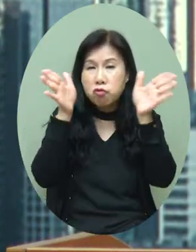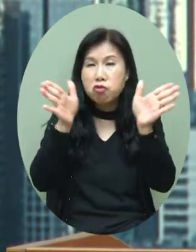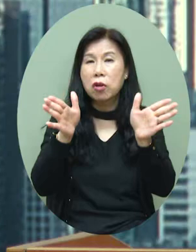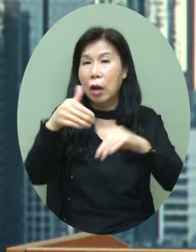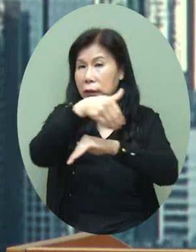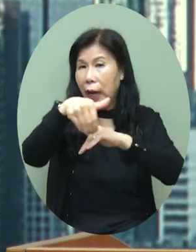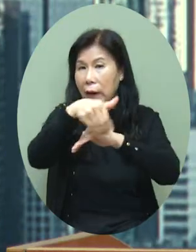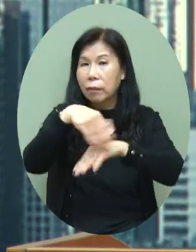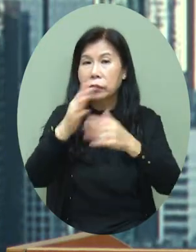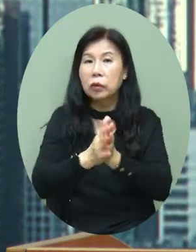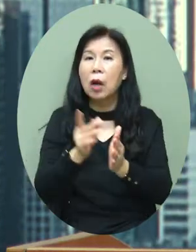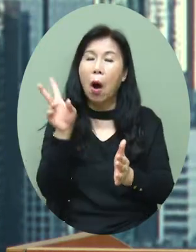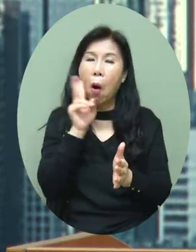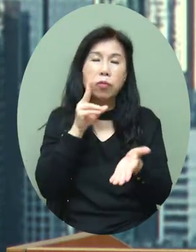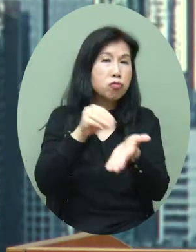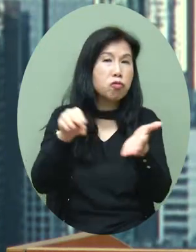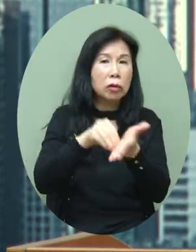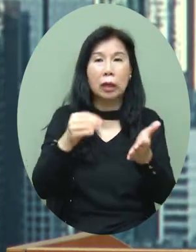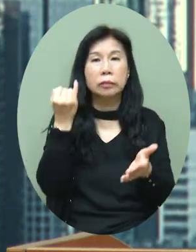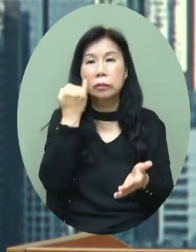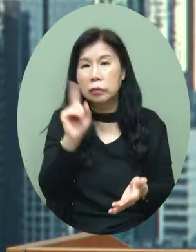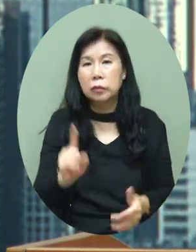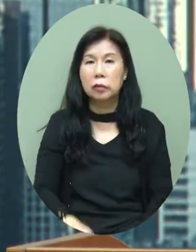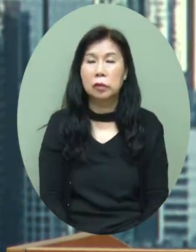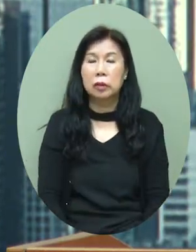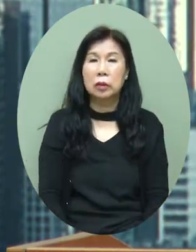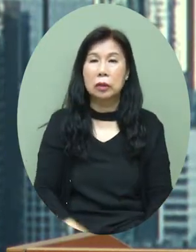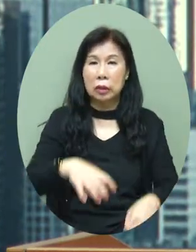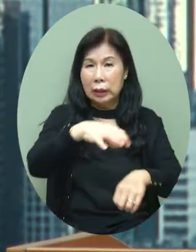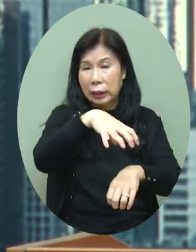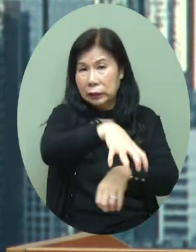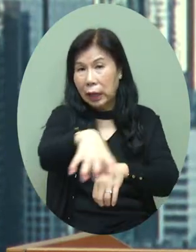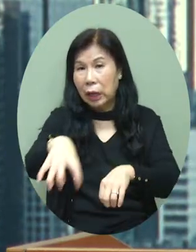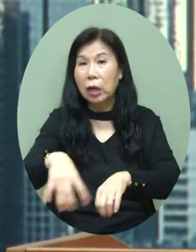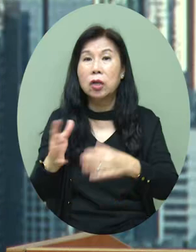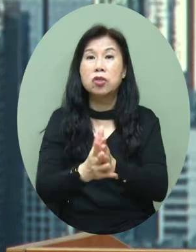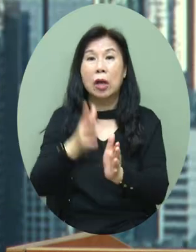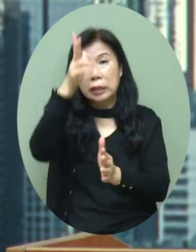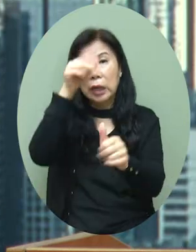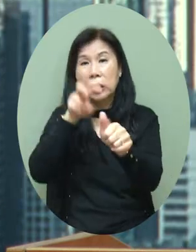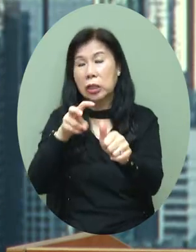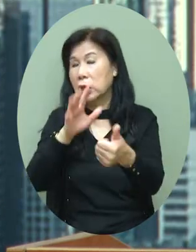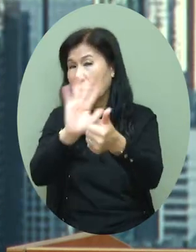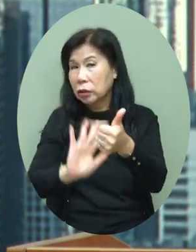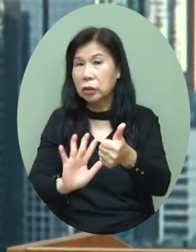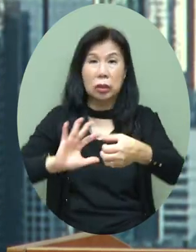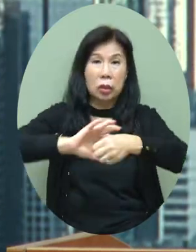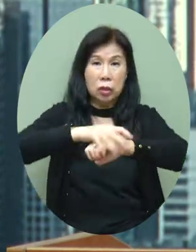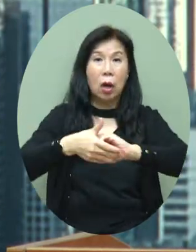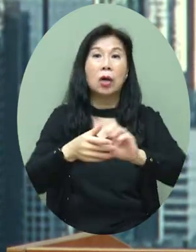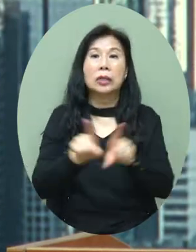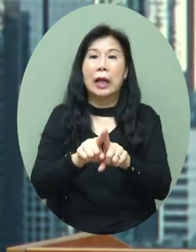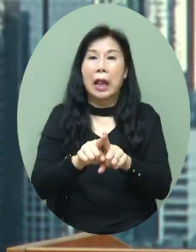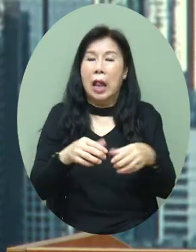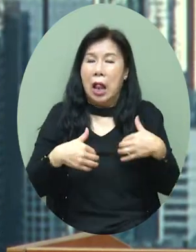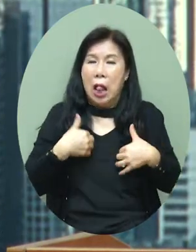are geopolitics considerations, tense international relations. Inflation in other